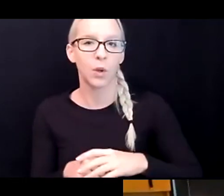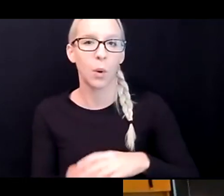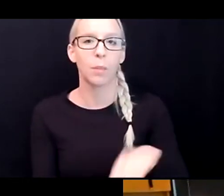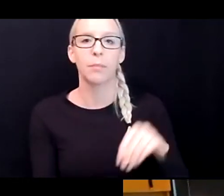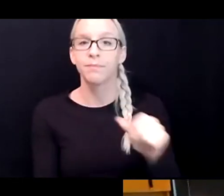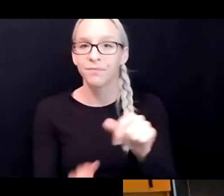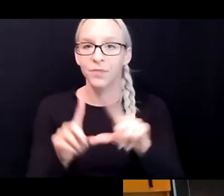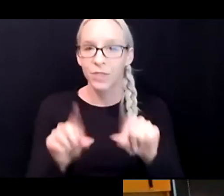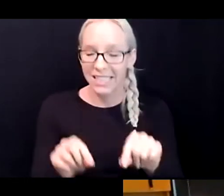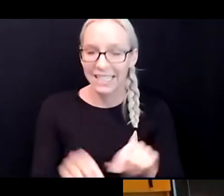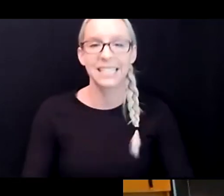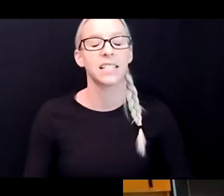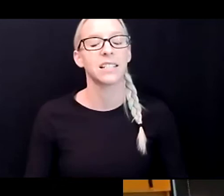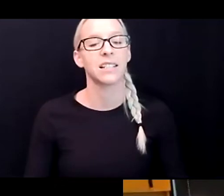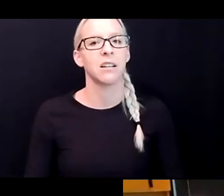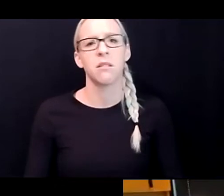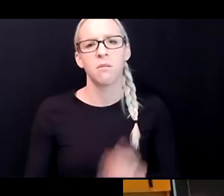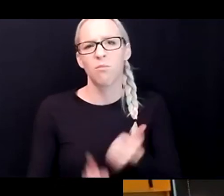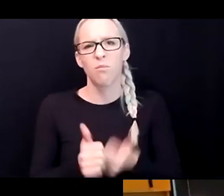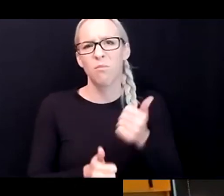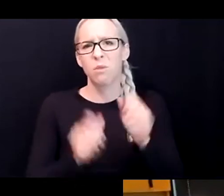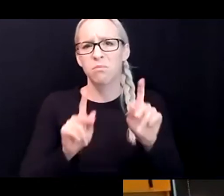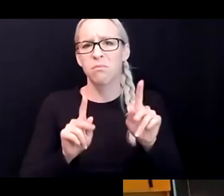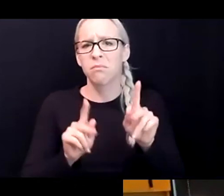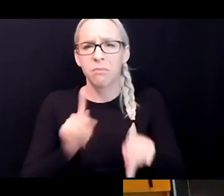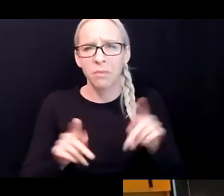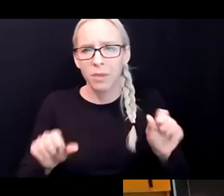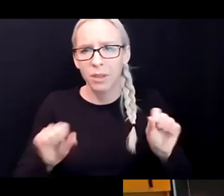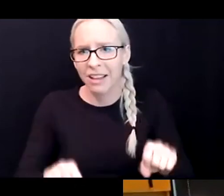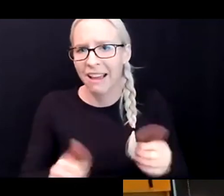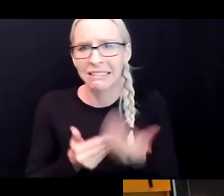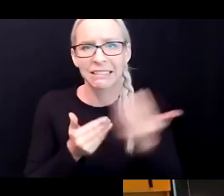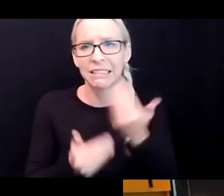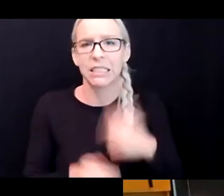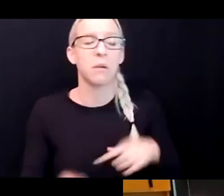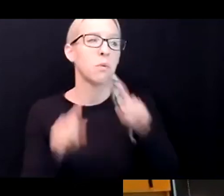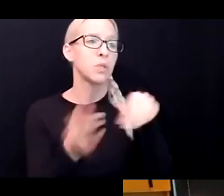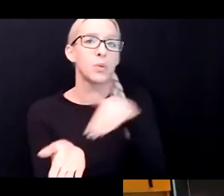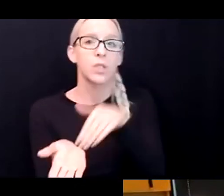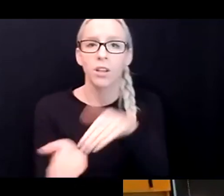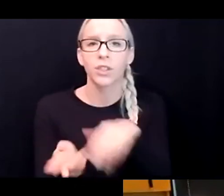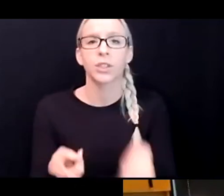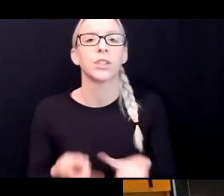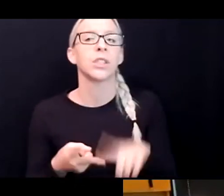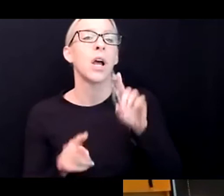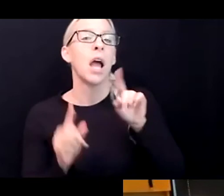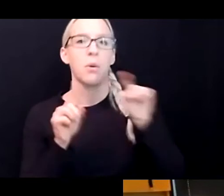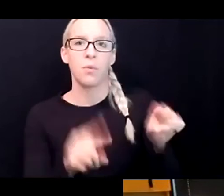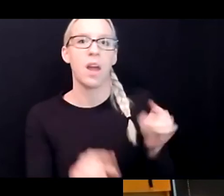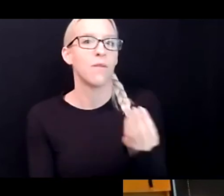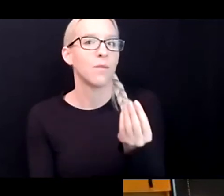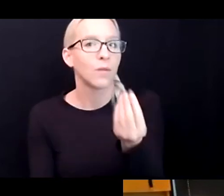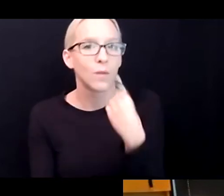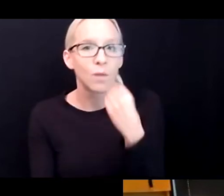coming up with expenses, whether that be I went to the doctor's, or I went grocery shopping, or I took an Uber downtown